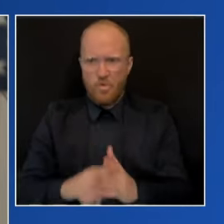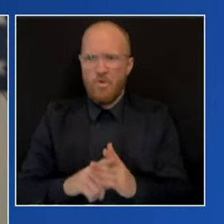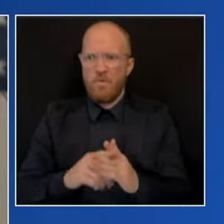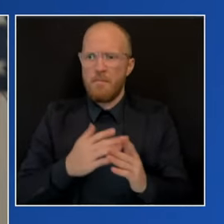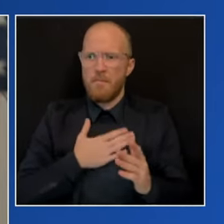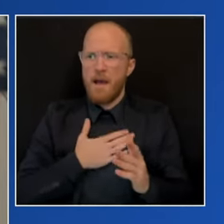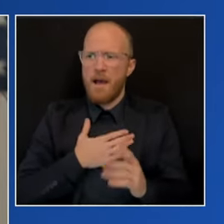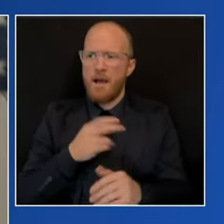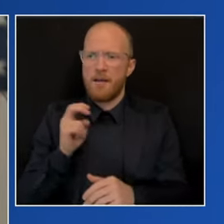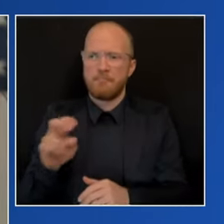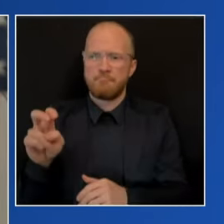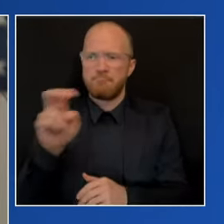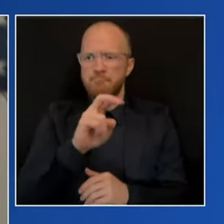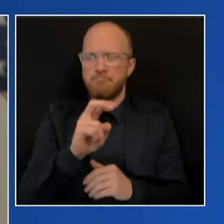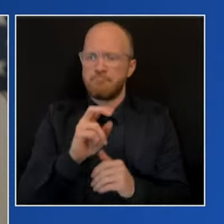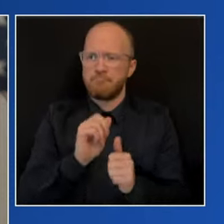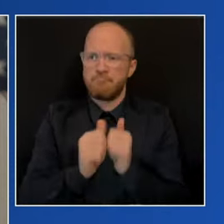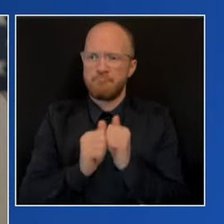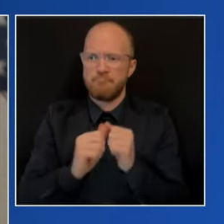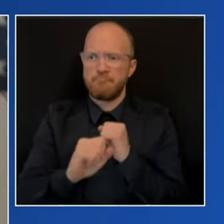In the winter of